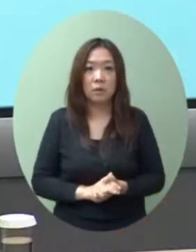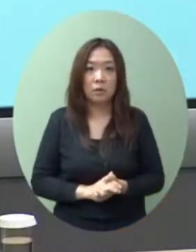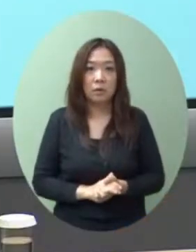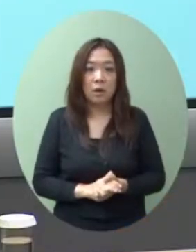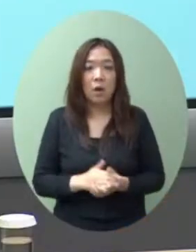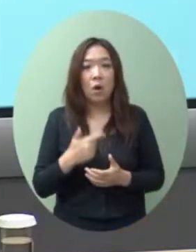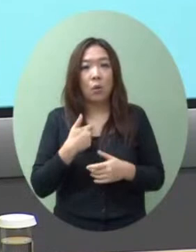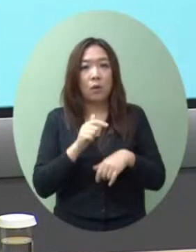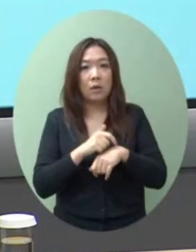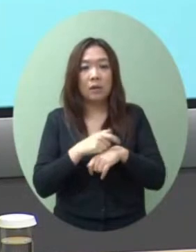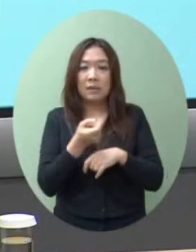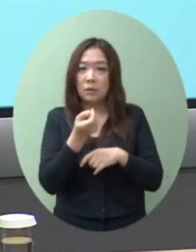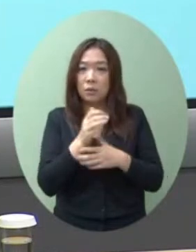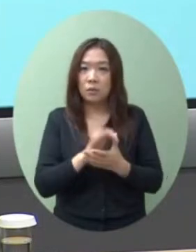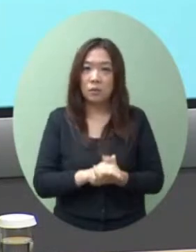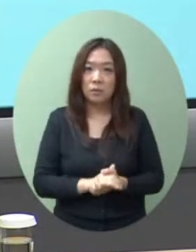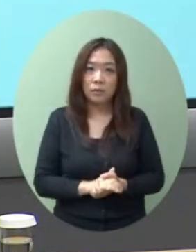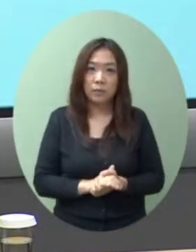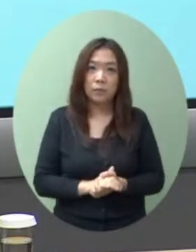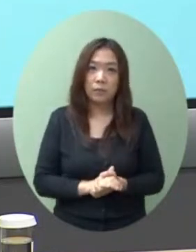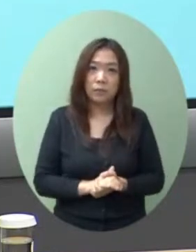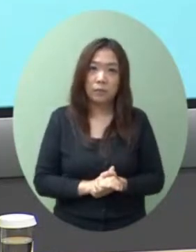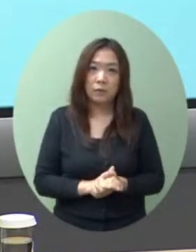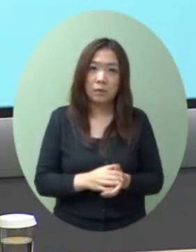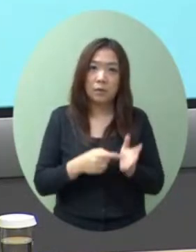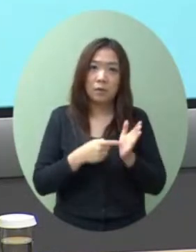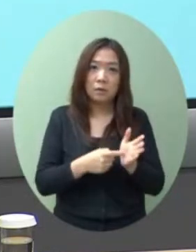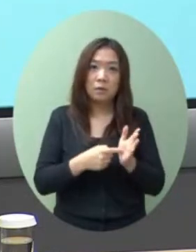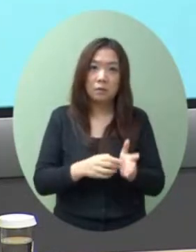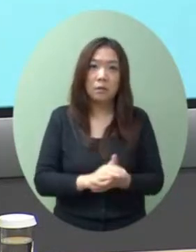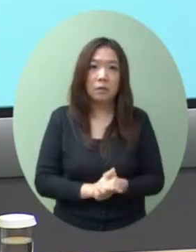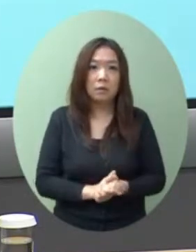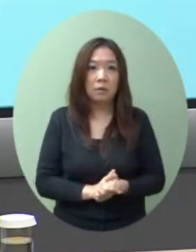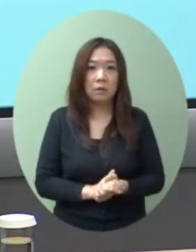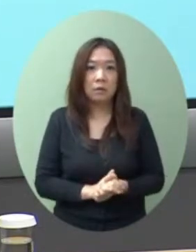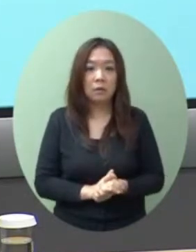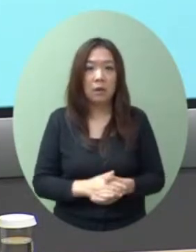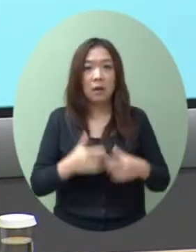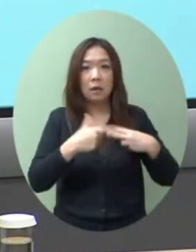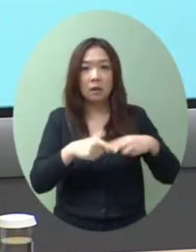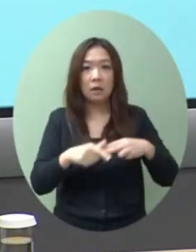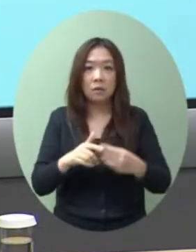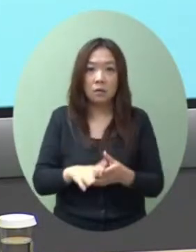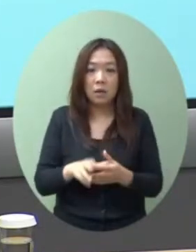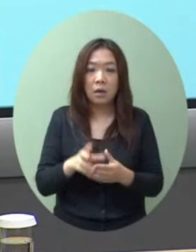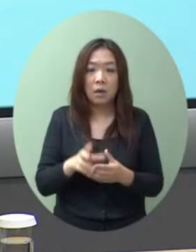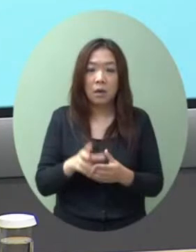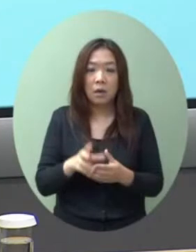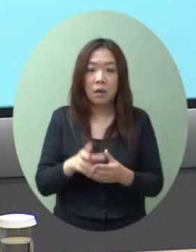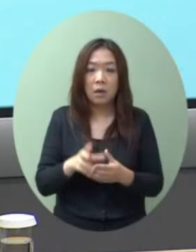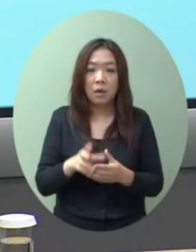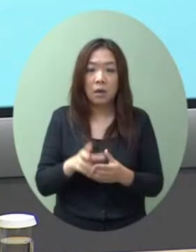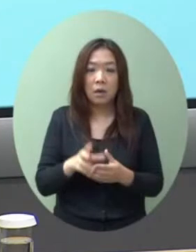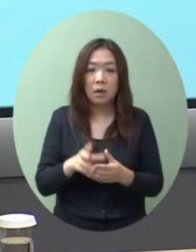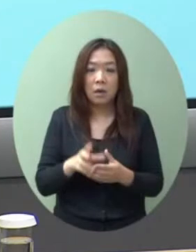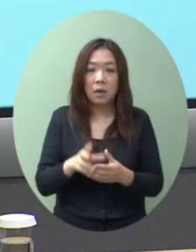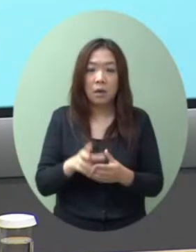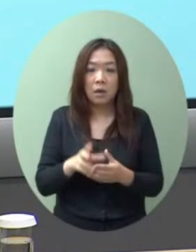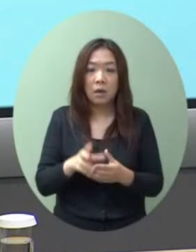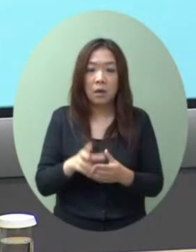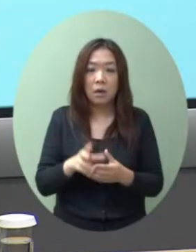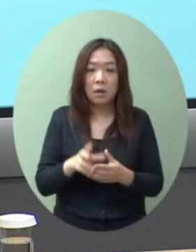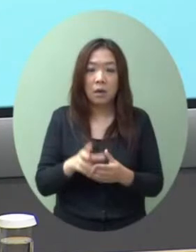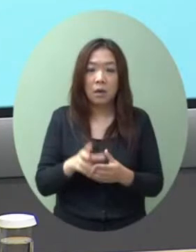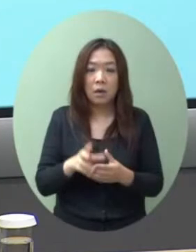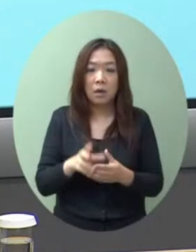code. Thank you, Secretary. I would demonstrate the usage of the red and yellow code through